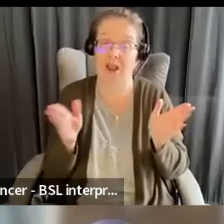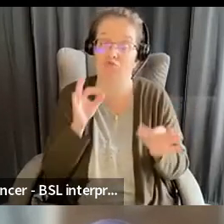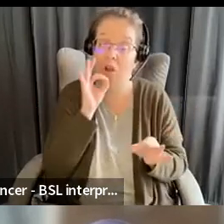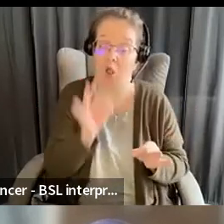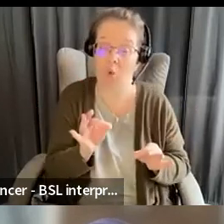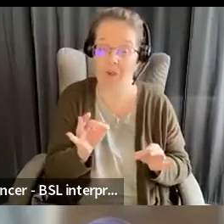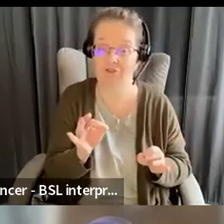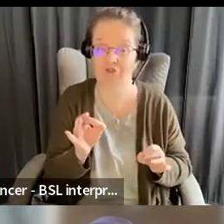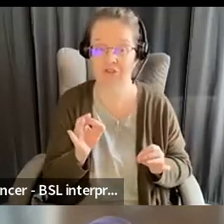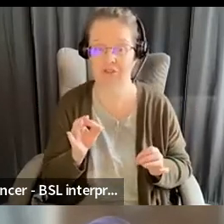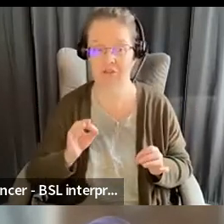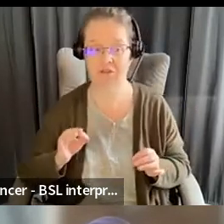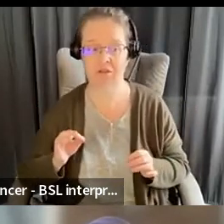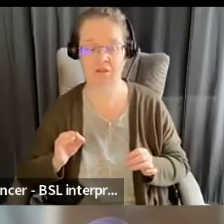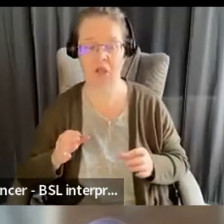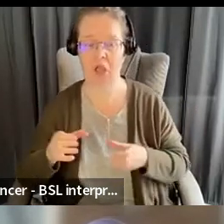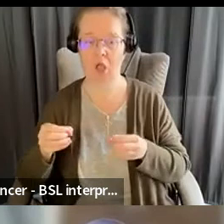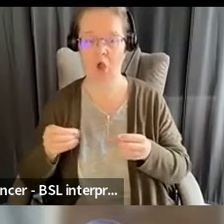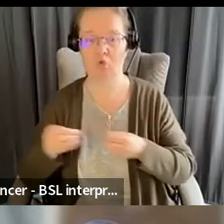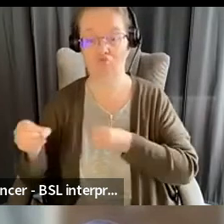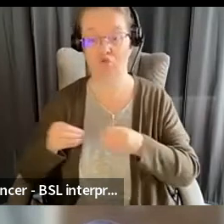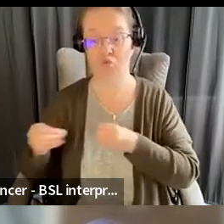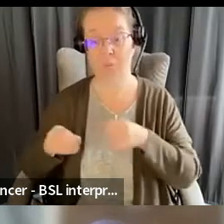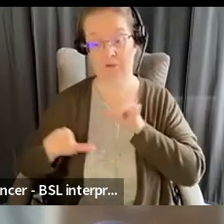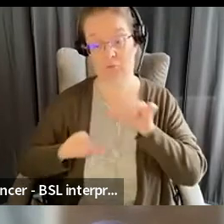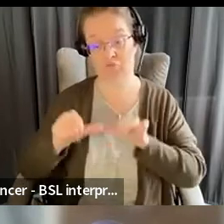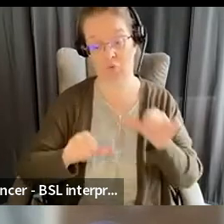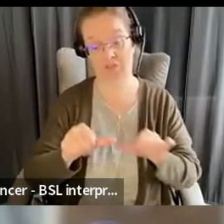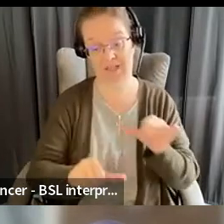SC and just the recruitment process,